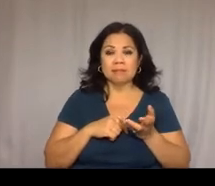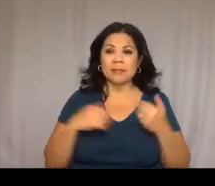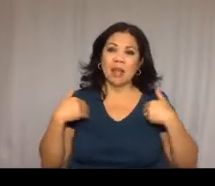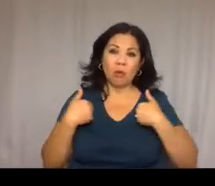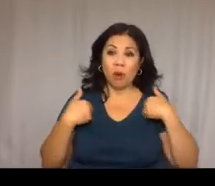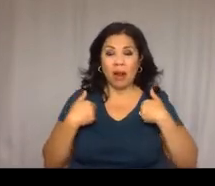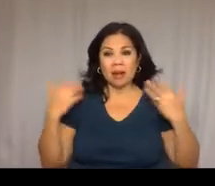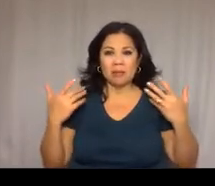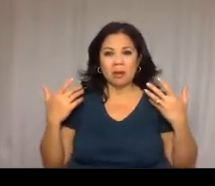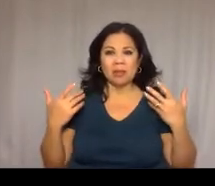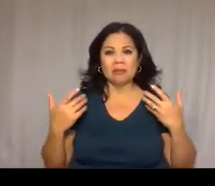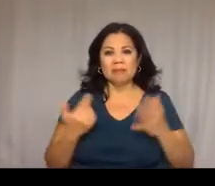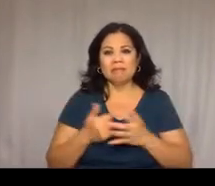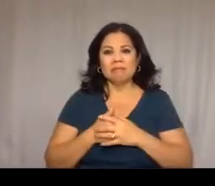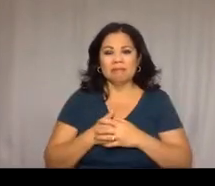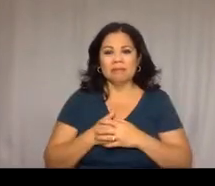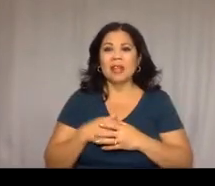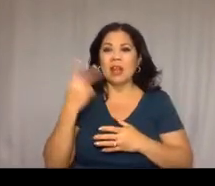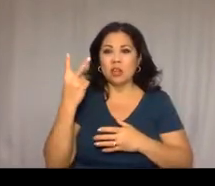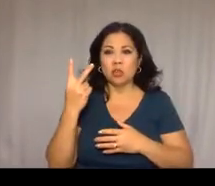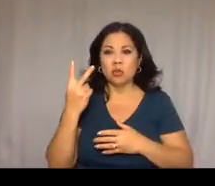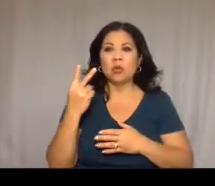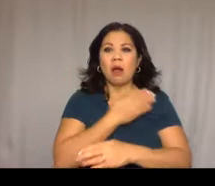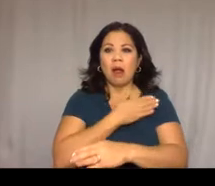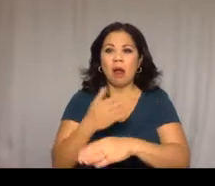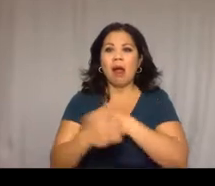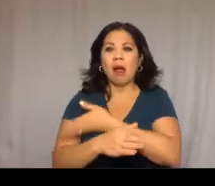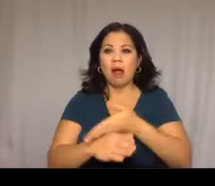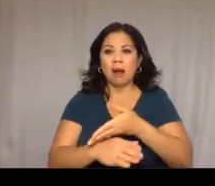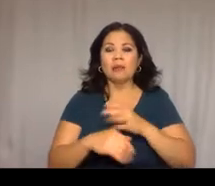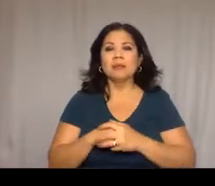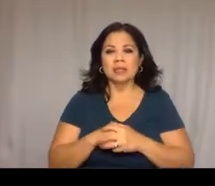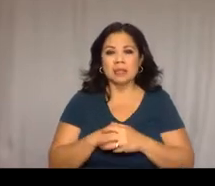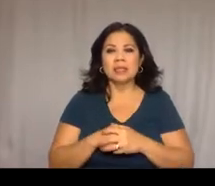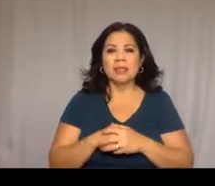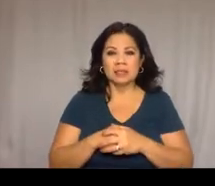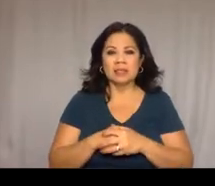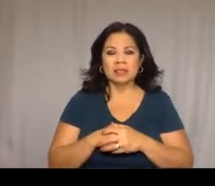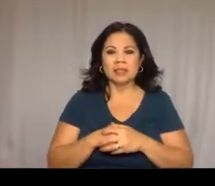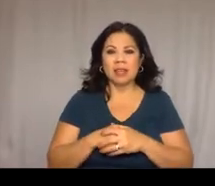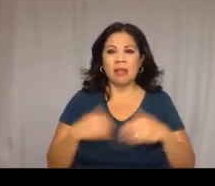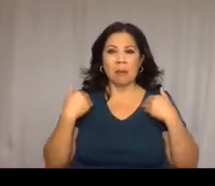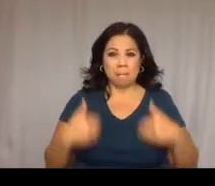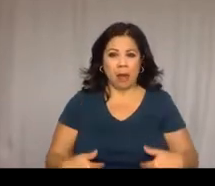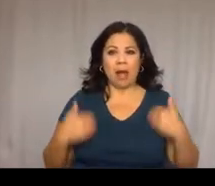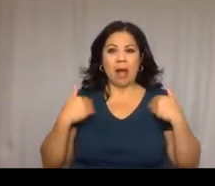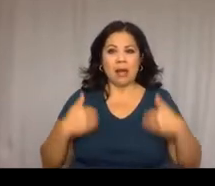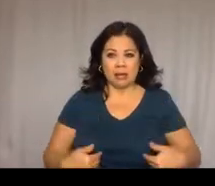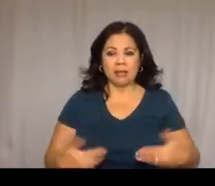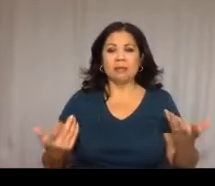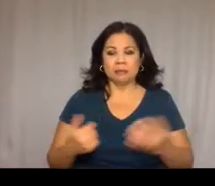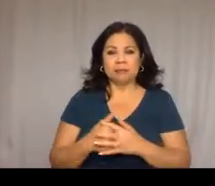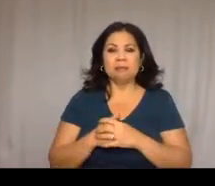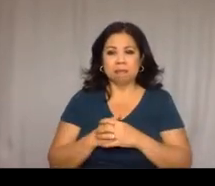animal has two arms and their little torso. So here's the arms and